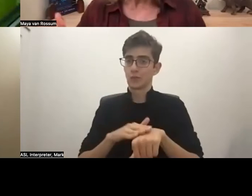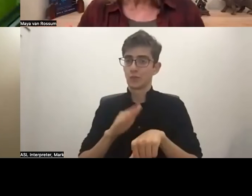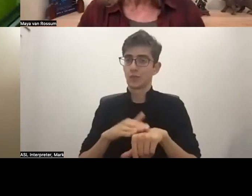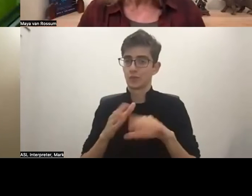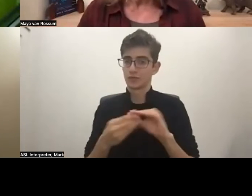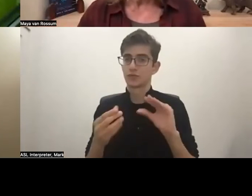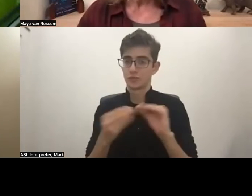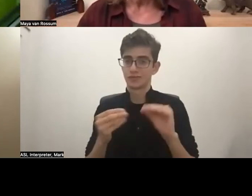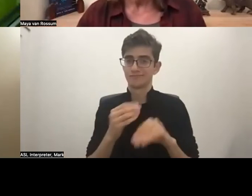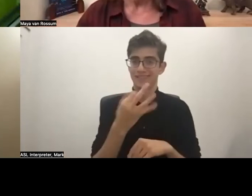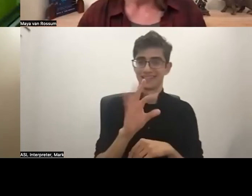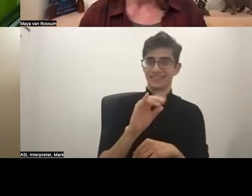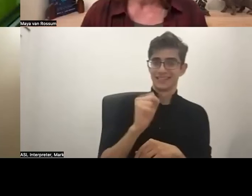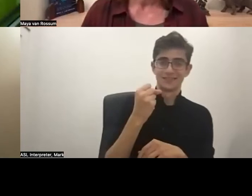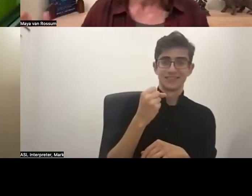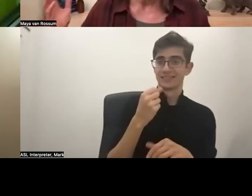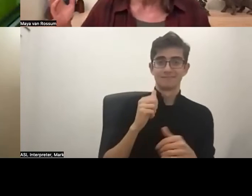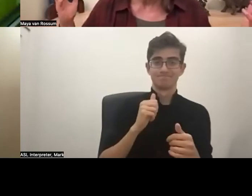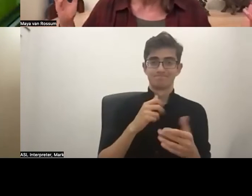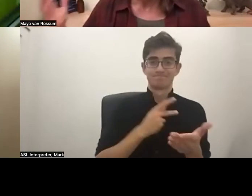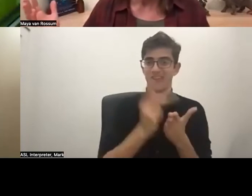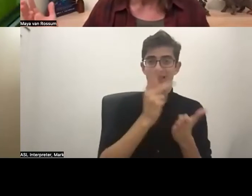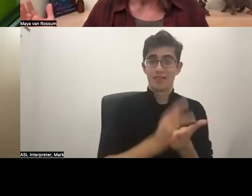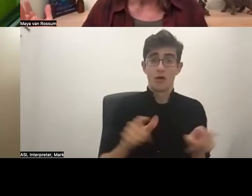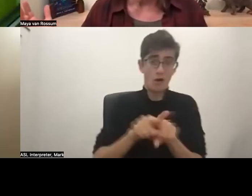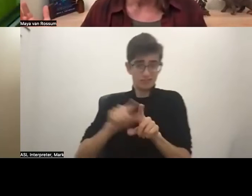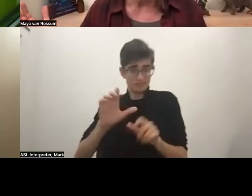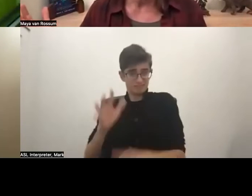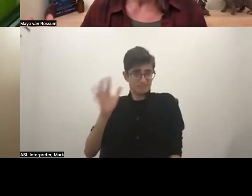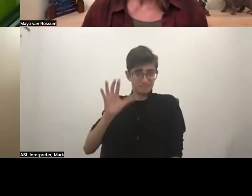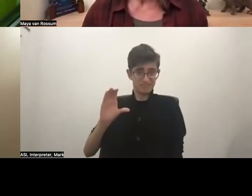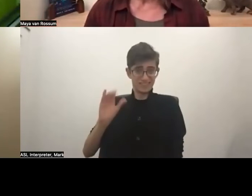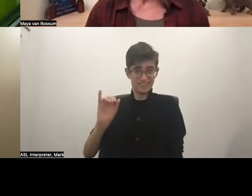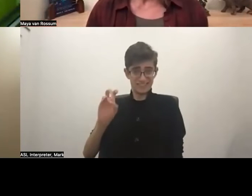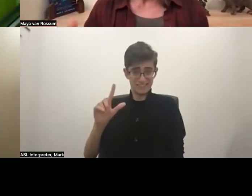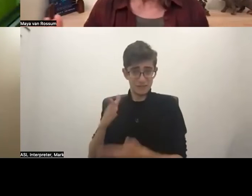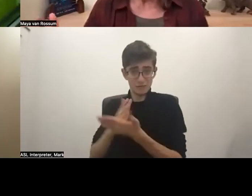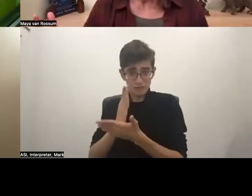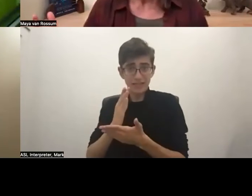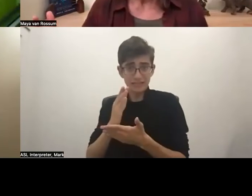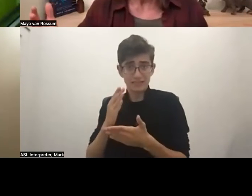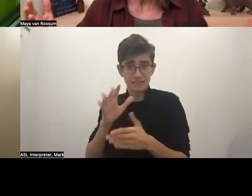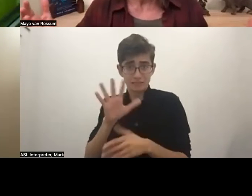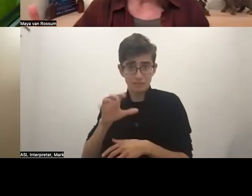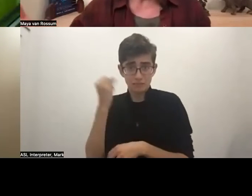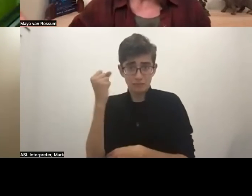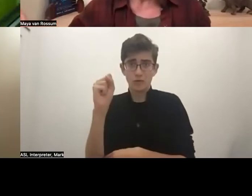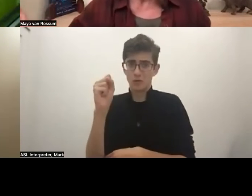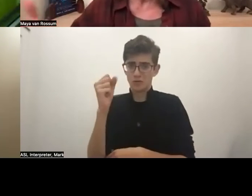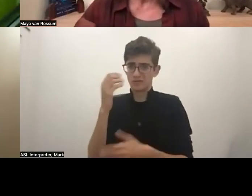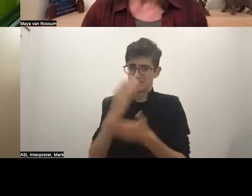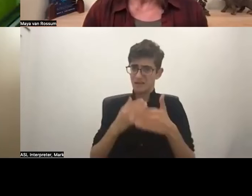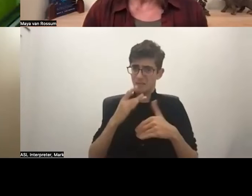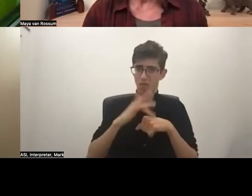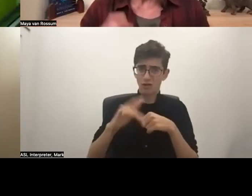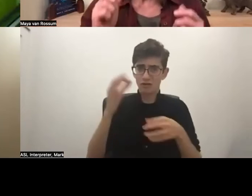the civil rights movement that Anthony talked about, right? We got some really bad decisions that really embraced racism and allowed it